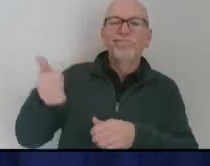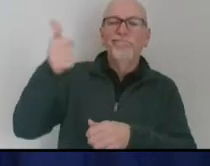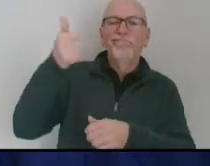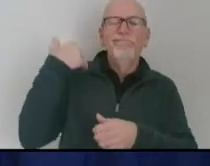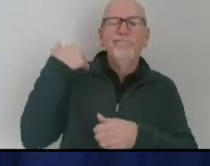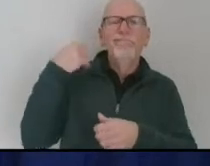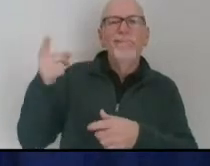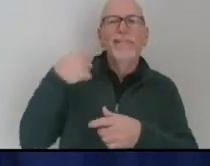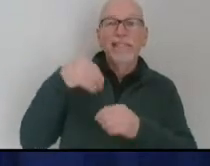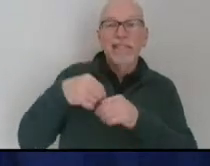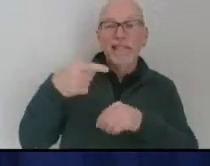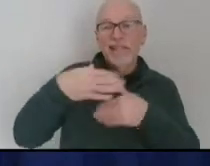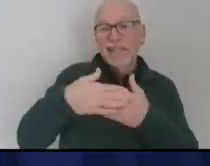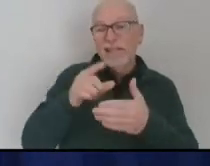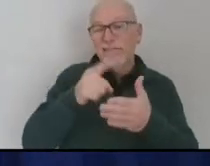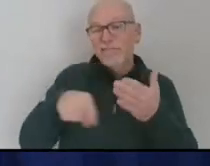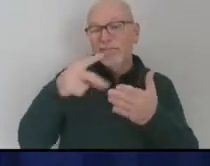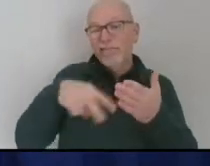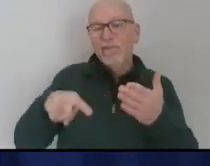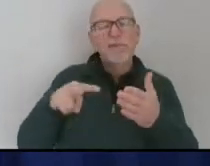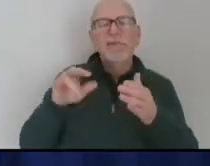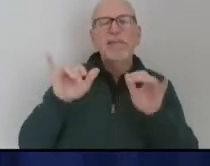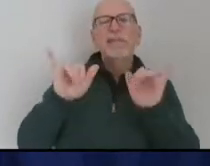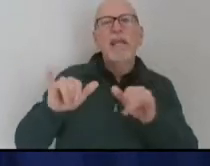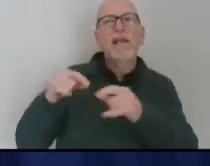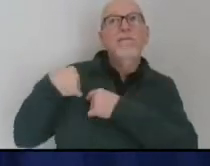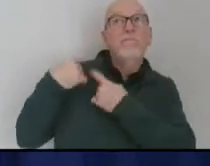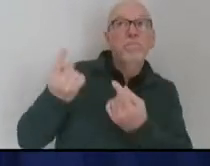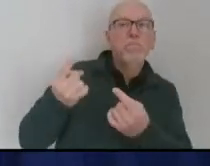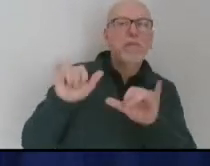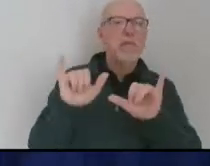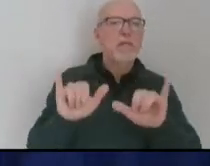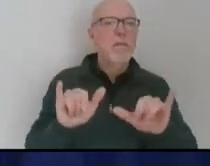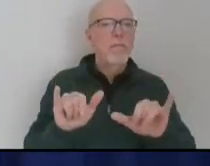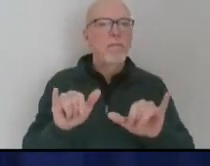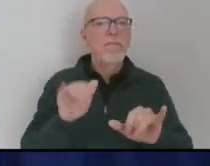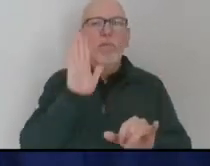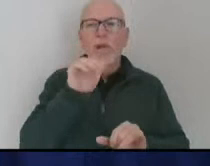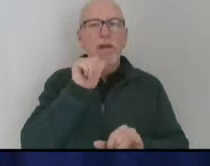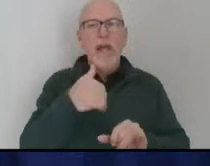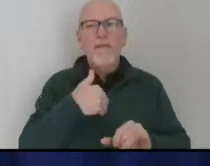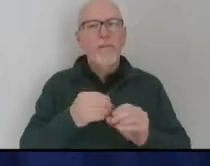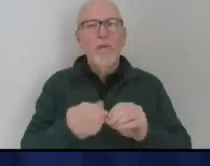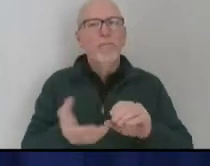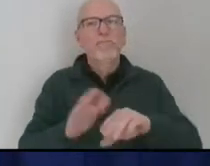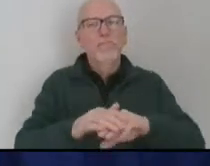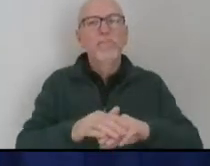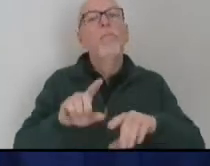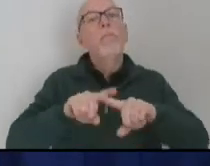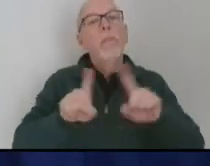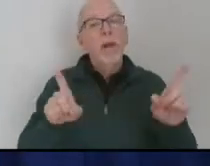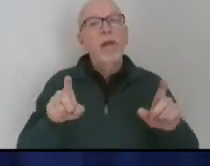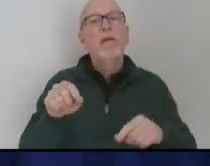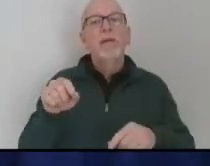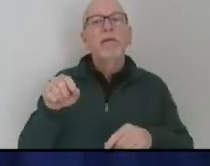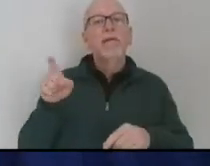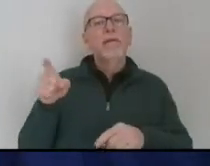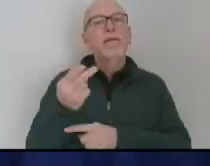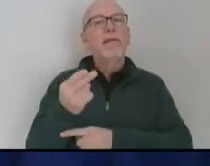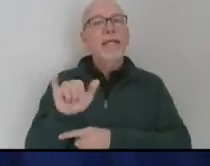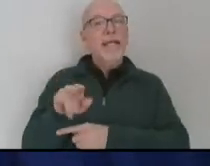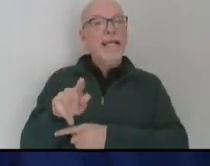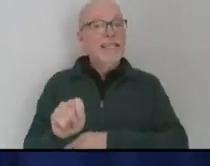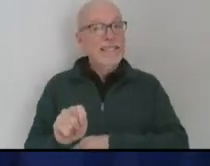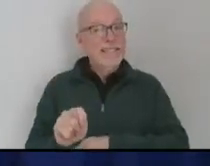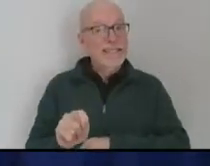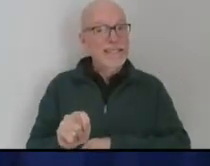couple weeks, we should just plan on the amount of vaccine that we have been getting, that we would not see a change in that. But he did hint at the fact that we